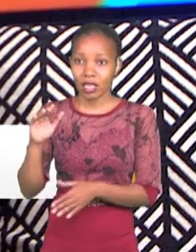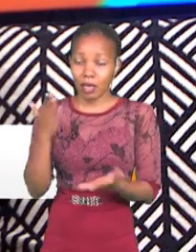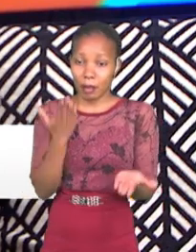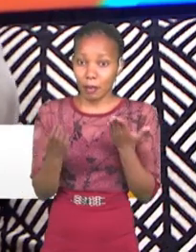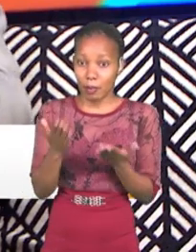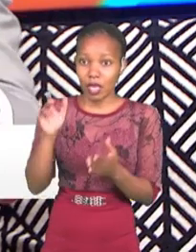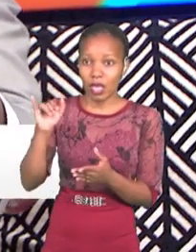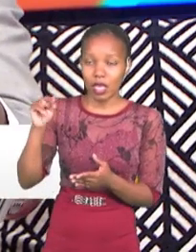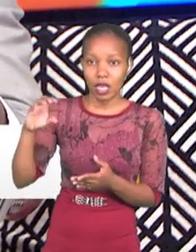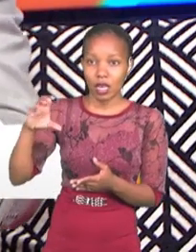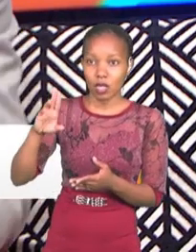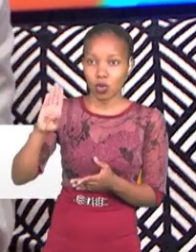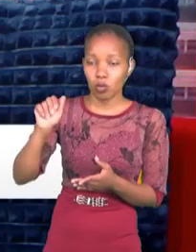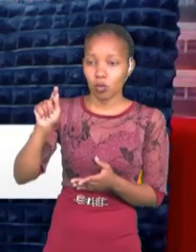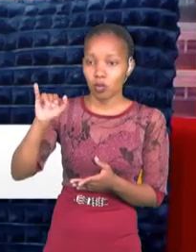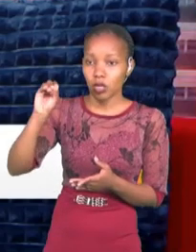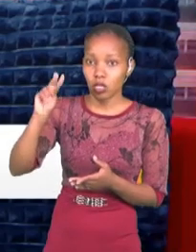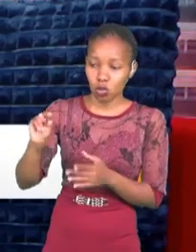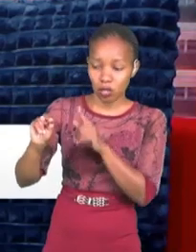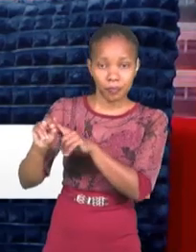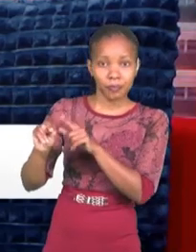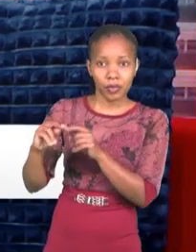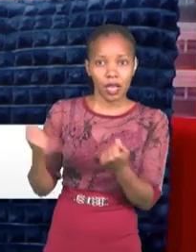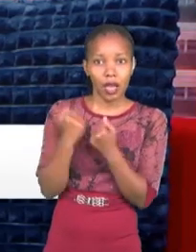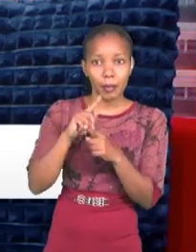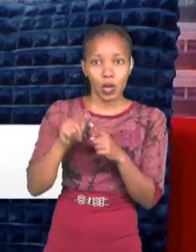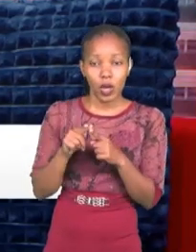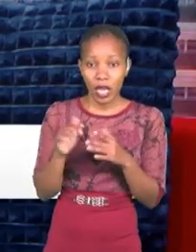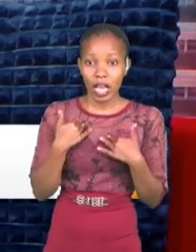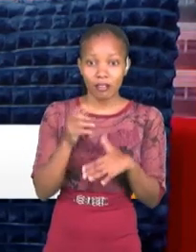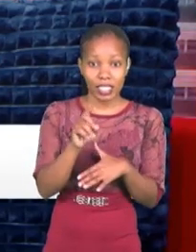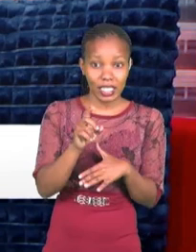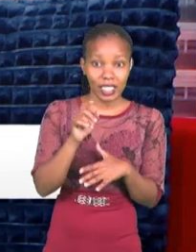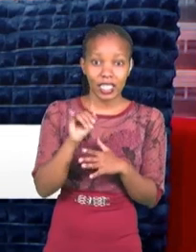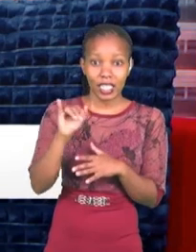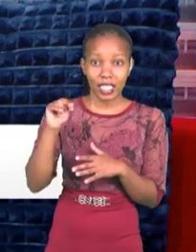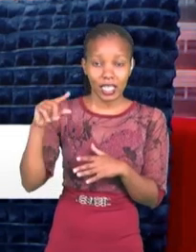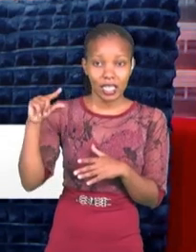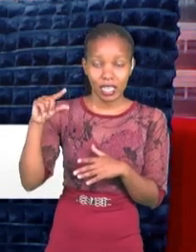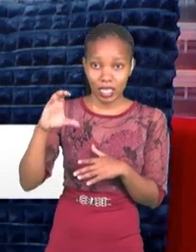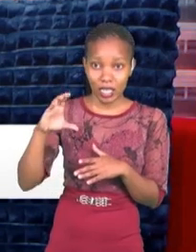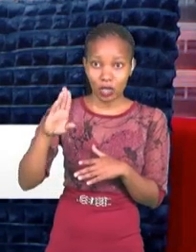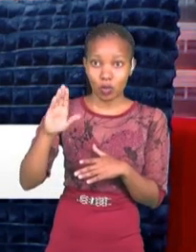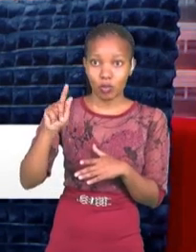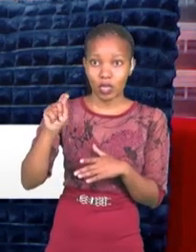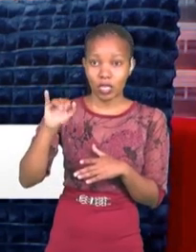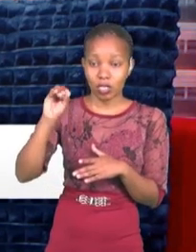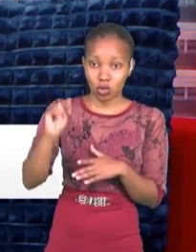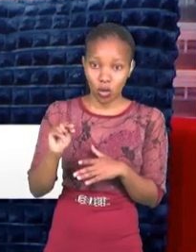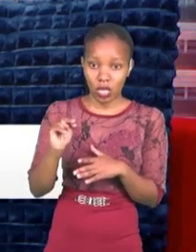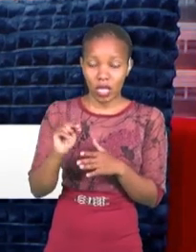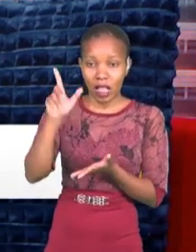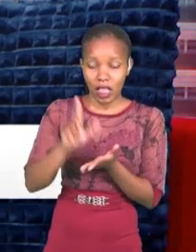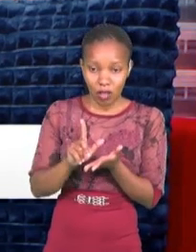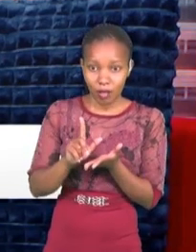maybe incubation comes in? Incubation comes, there is a need of incubation is less than 37 weeks. It depends